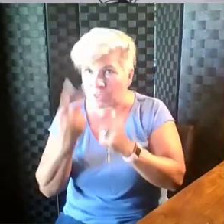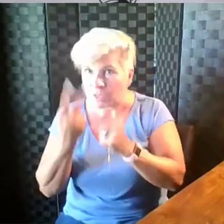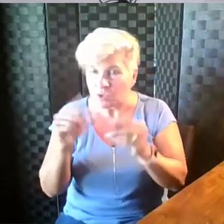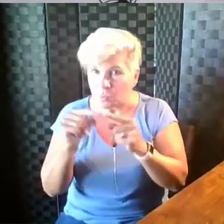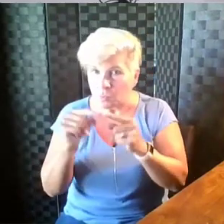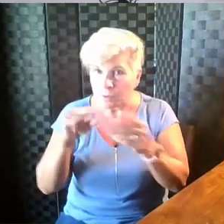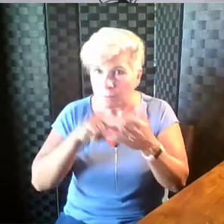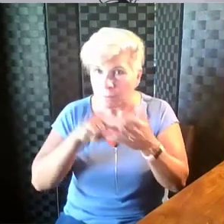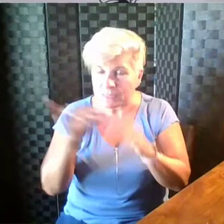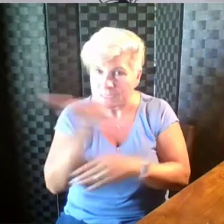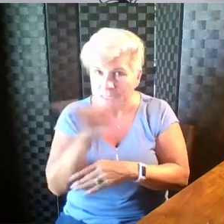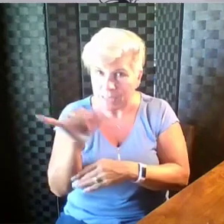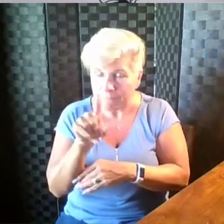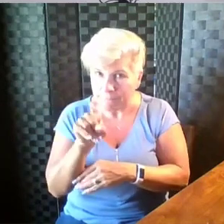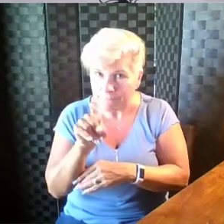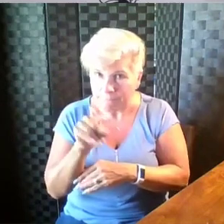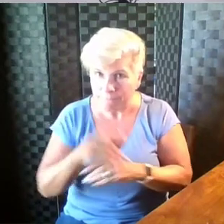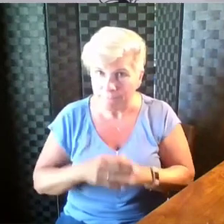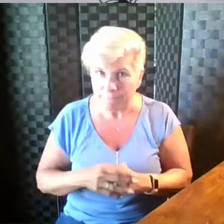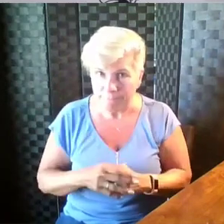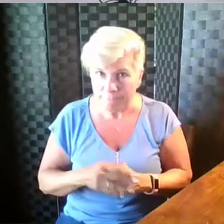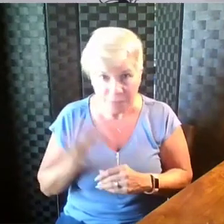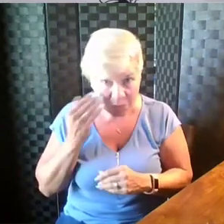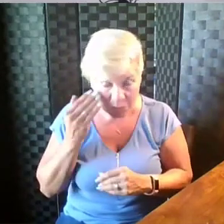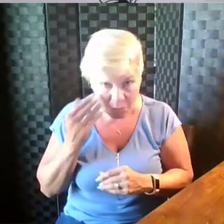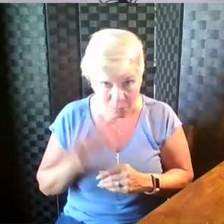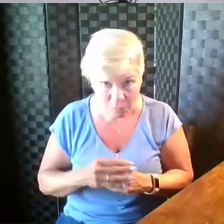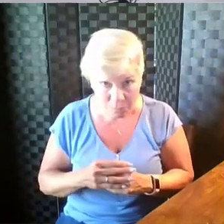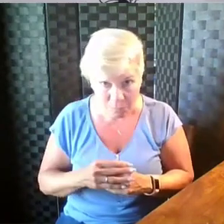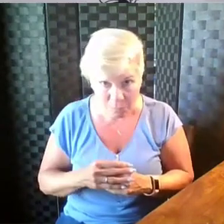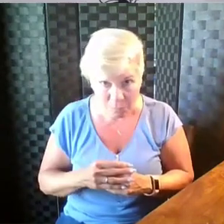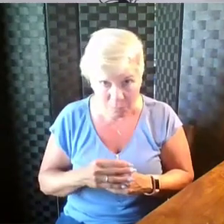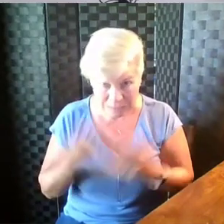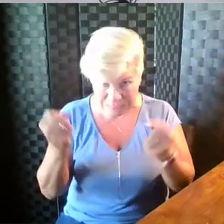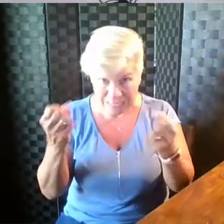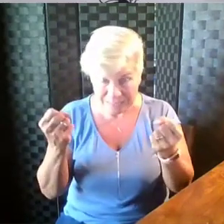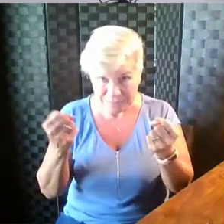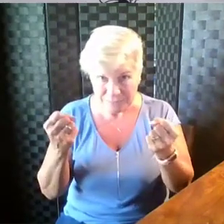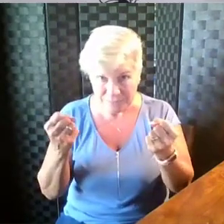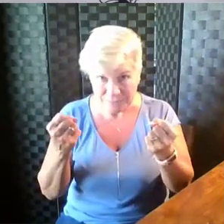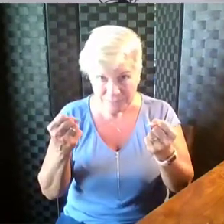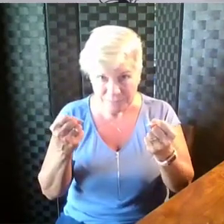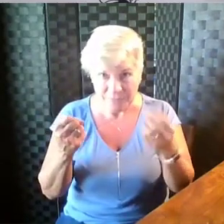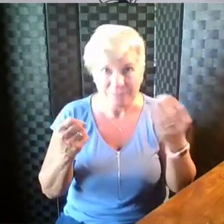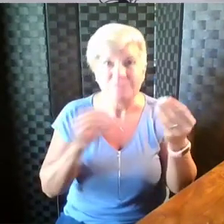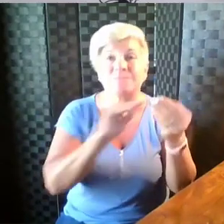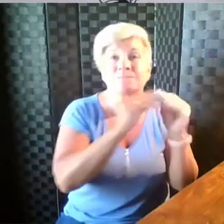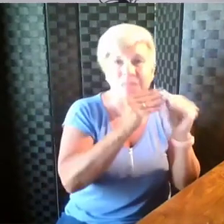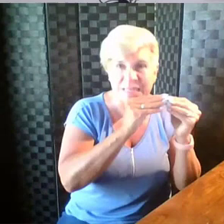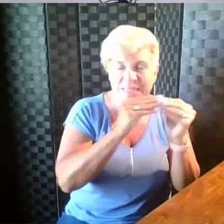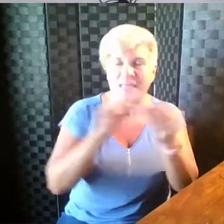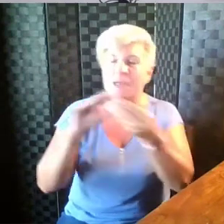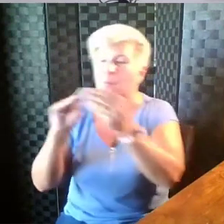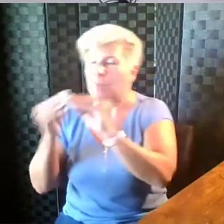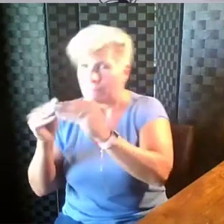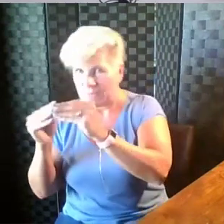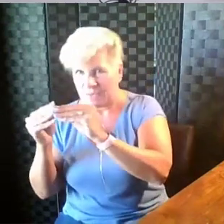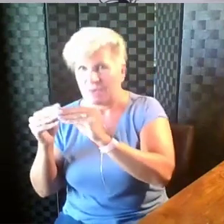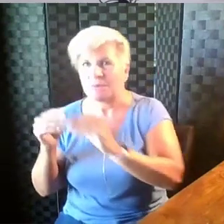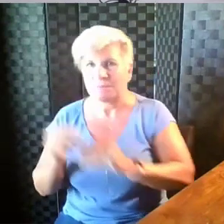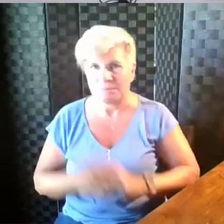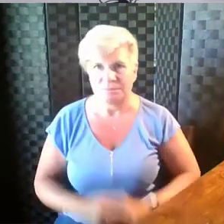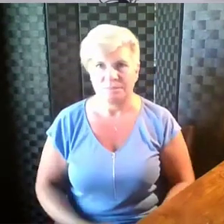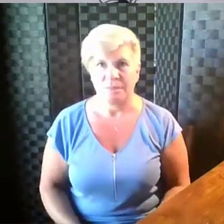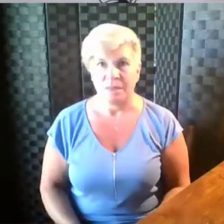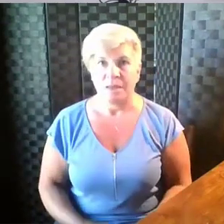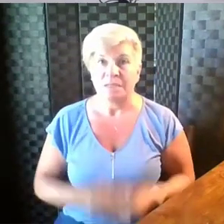Do you know yet? Shout it out. Fix and repair. So fix and repair are synonyms of